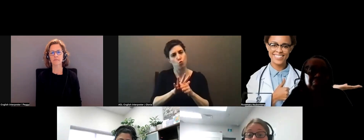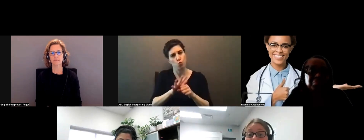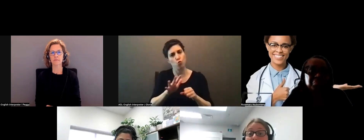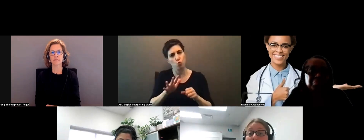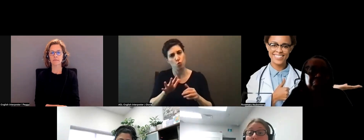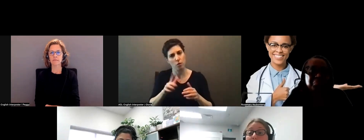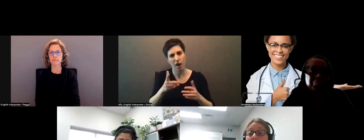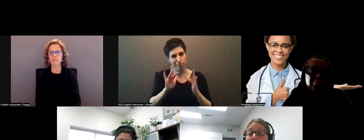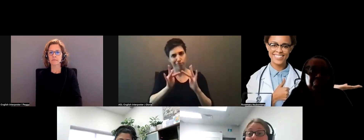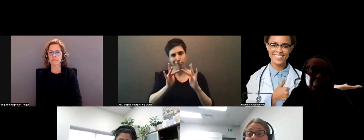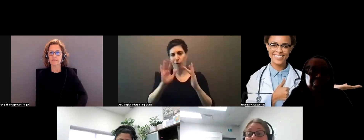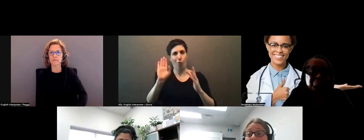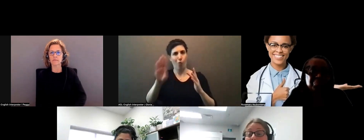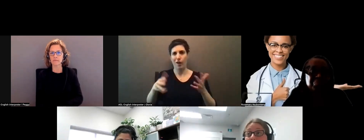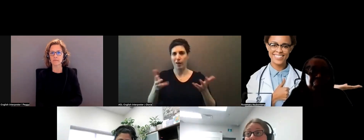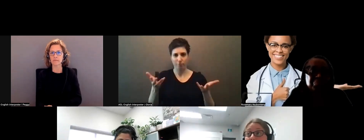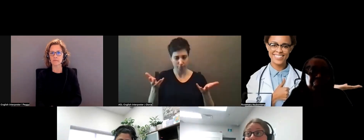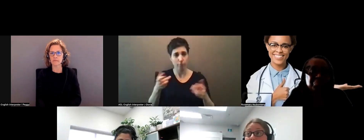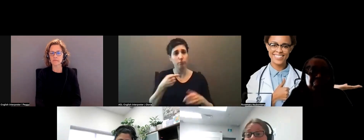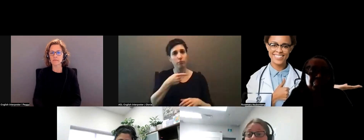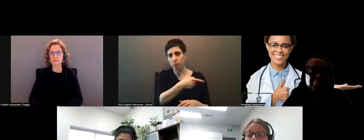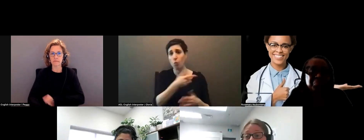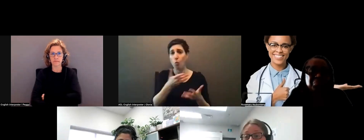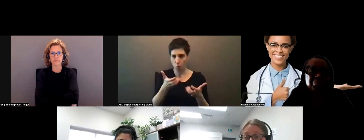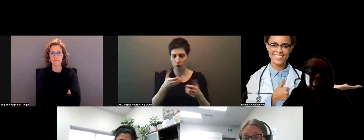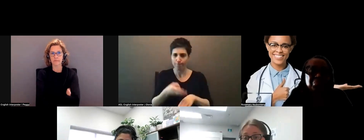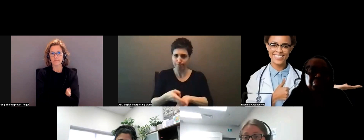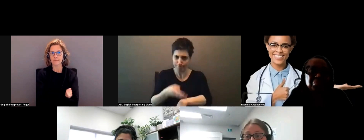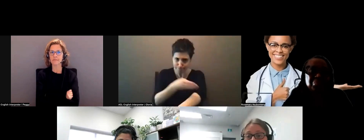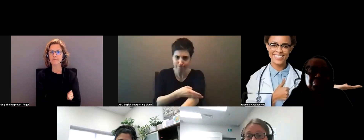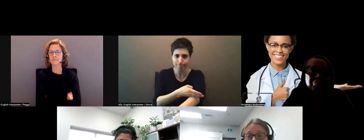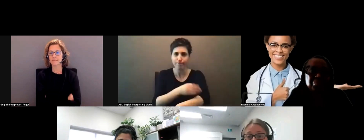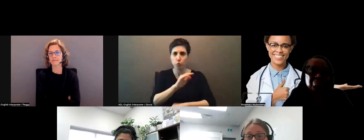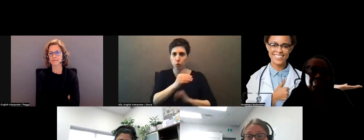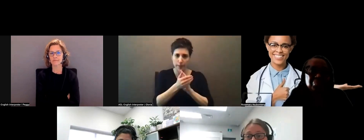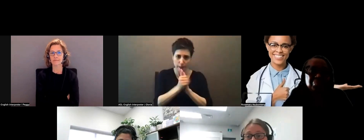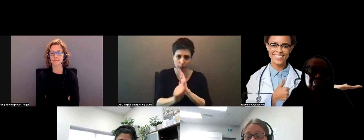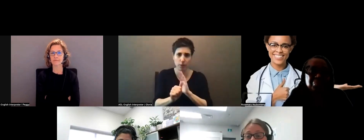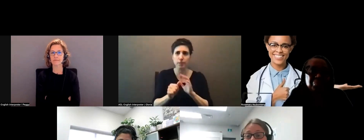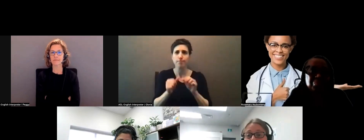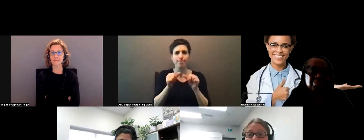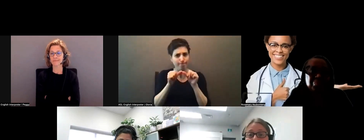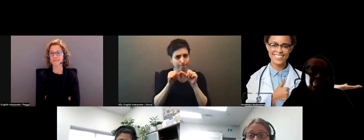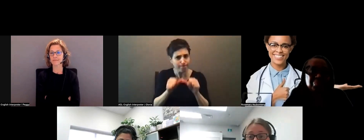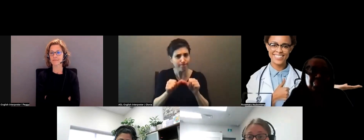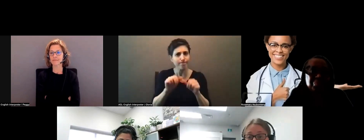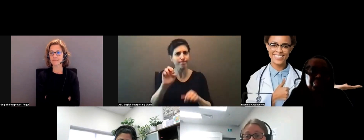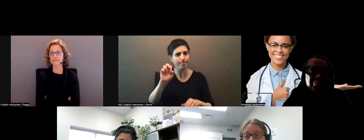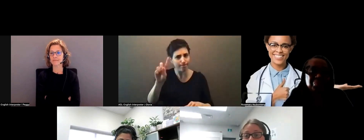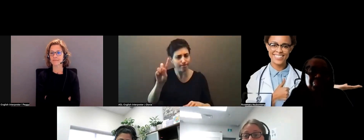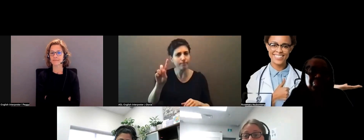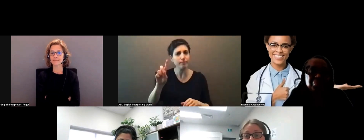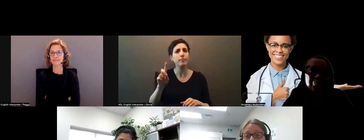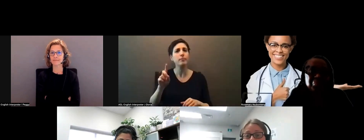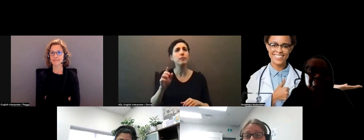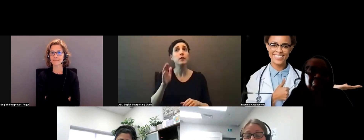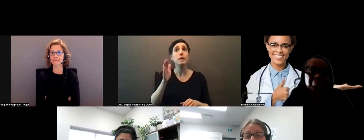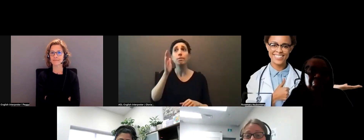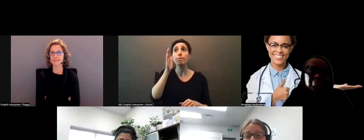to improve her, like she wanted to continue her education and she wanted to join career